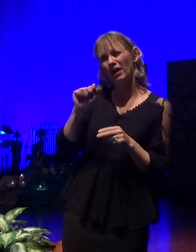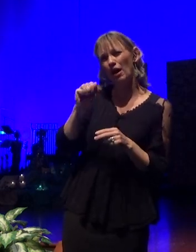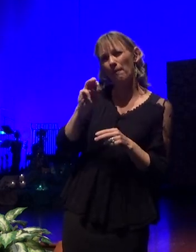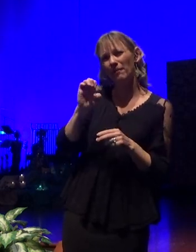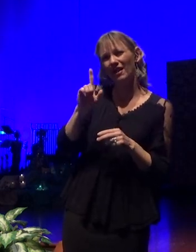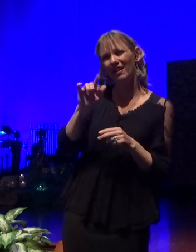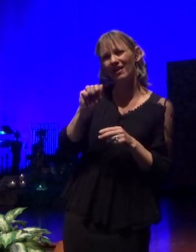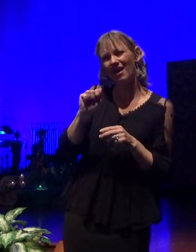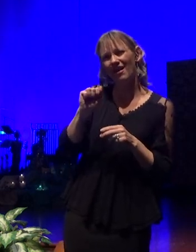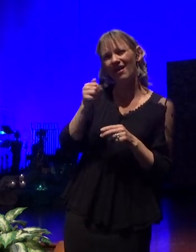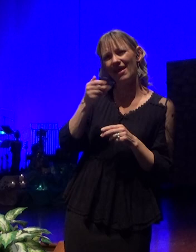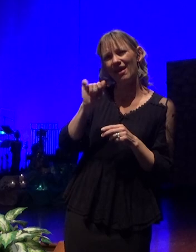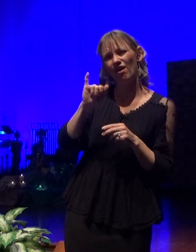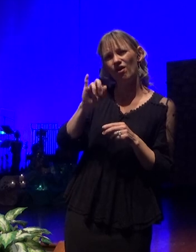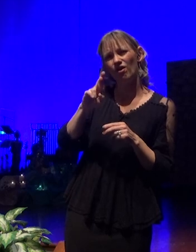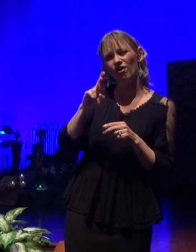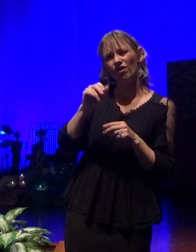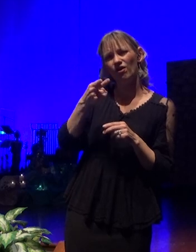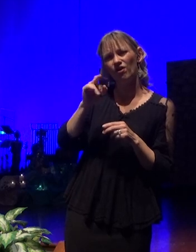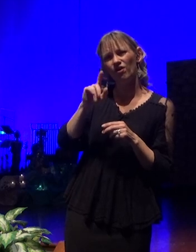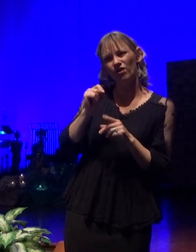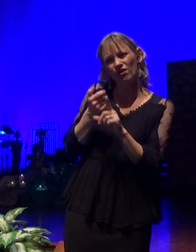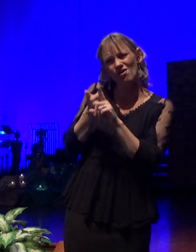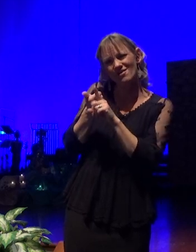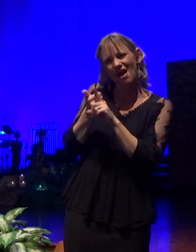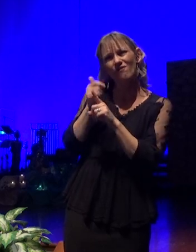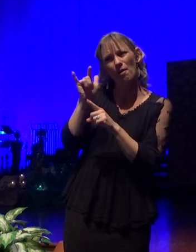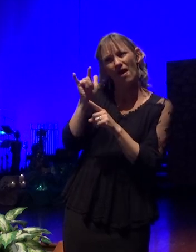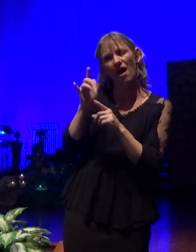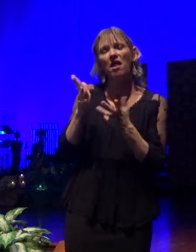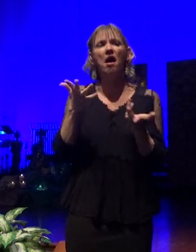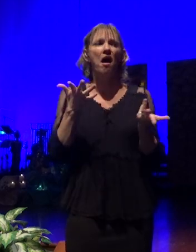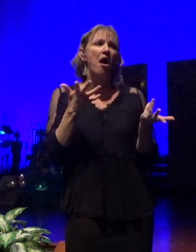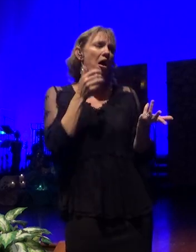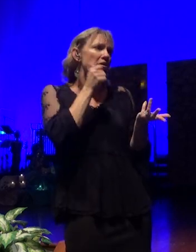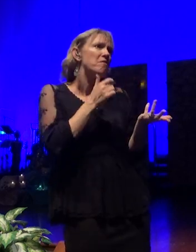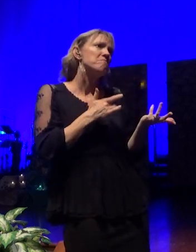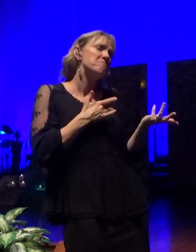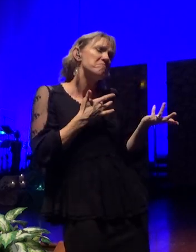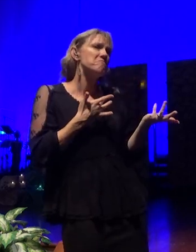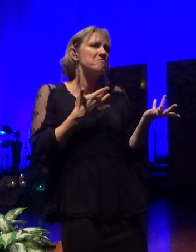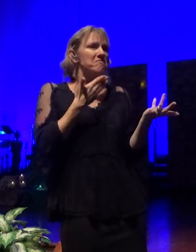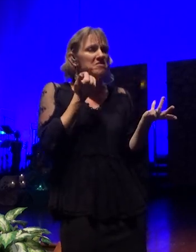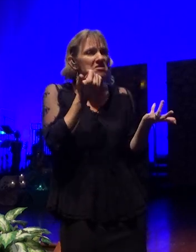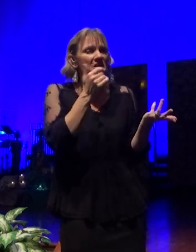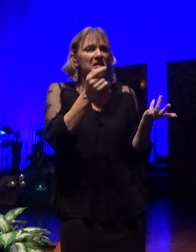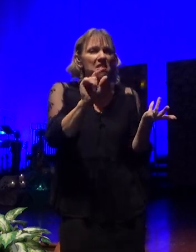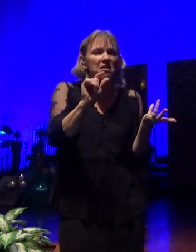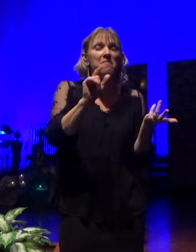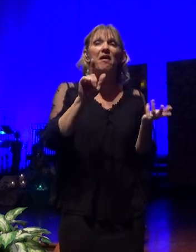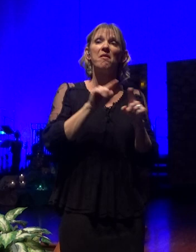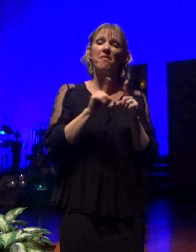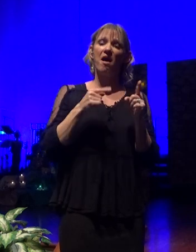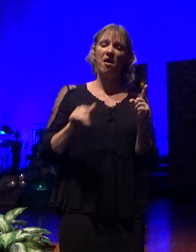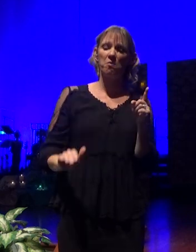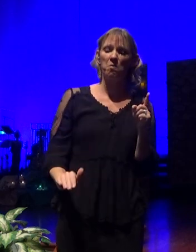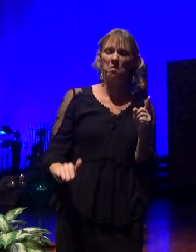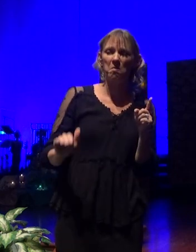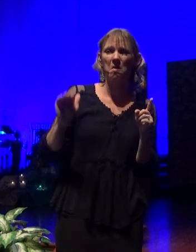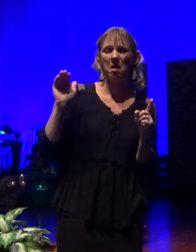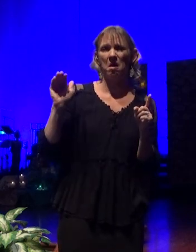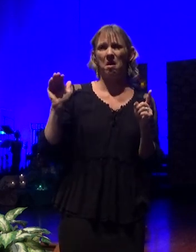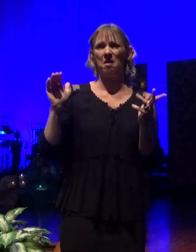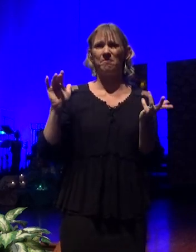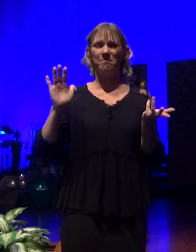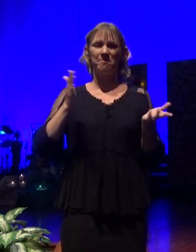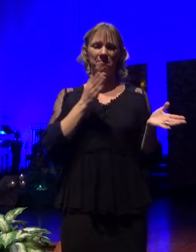Earhart was a pilot." And that kind of cheered her up a little bit, but she went through her young life sort of sharing her